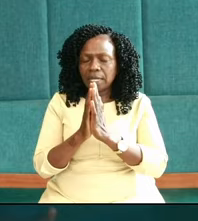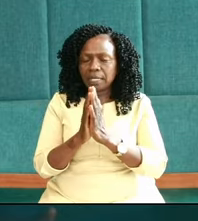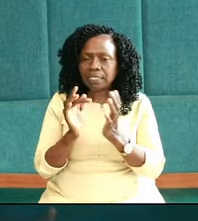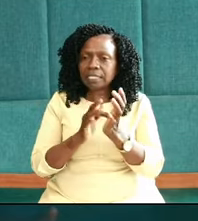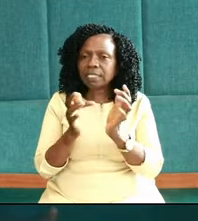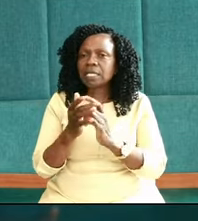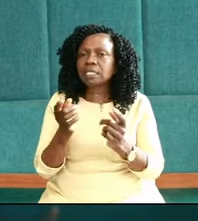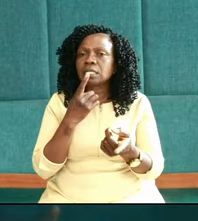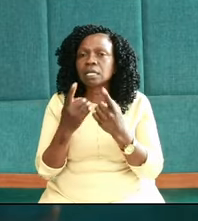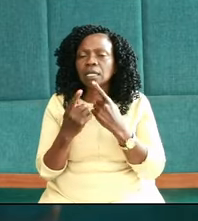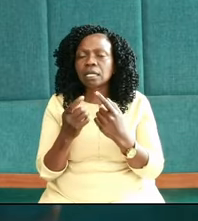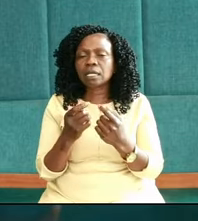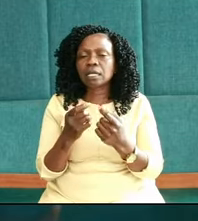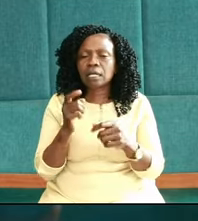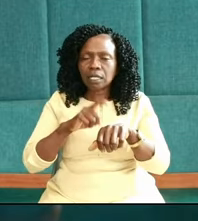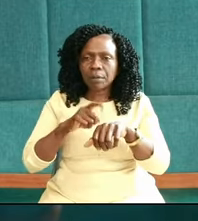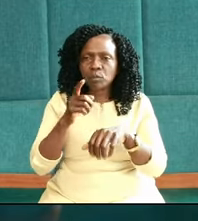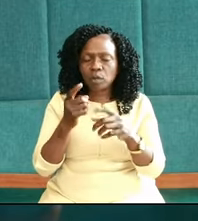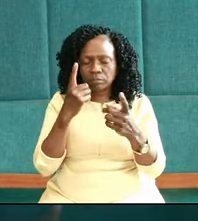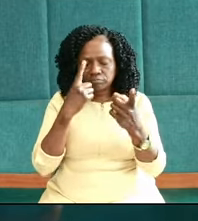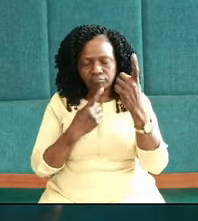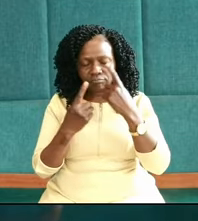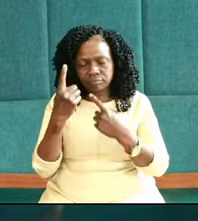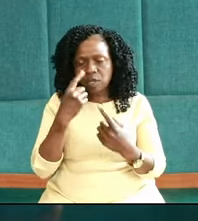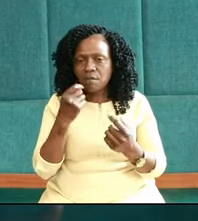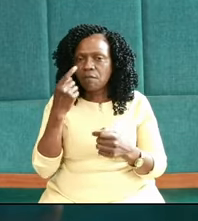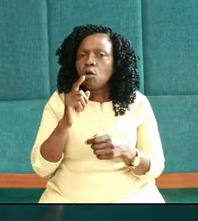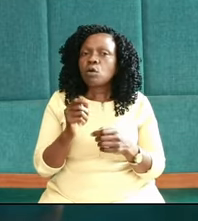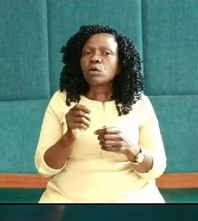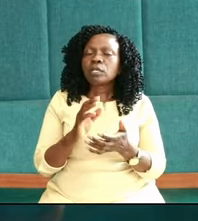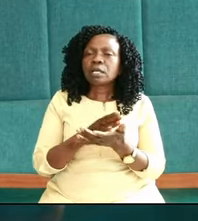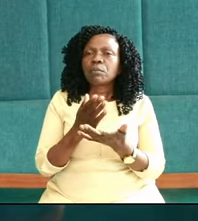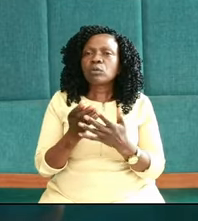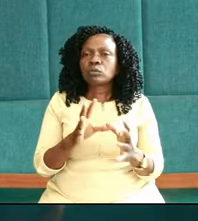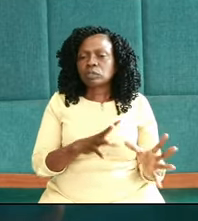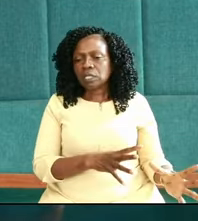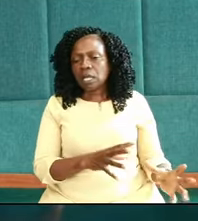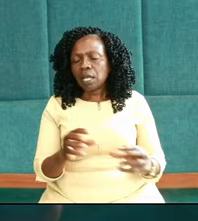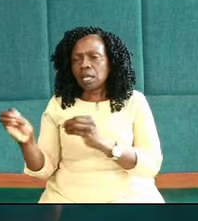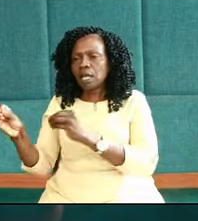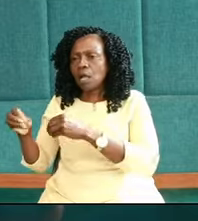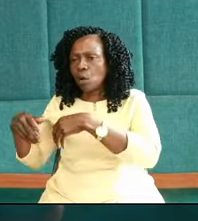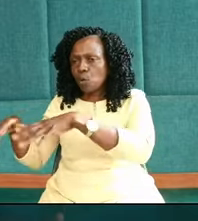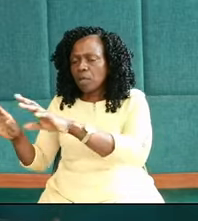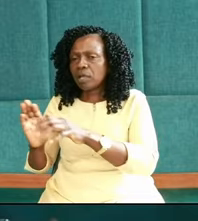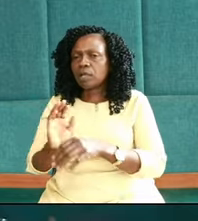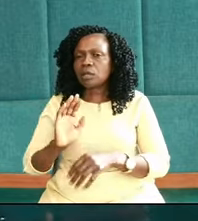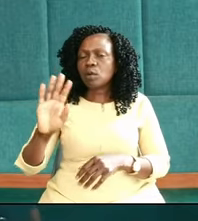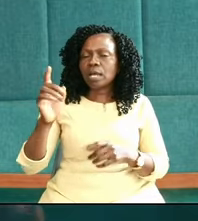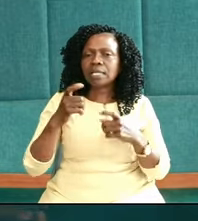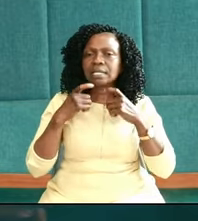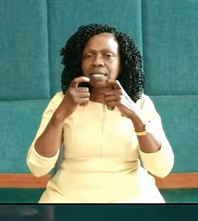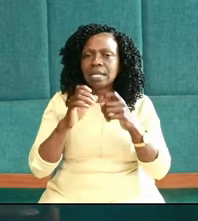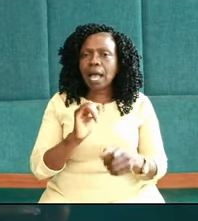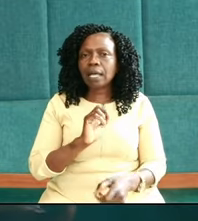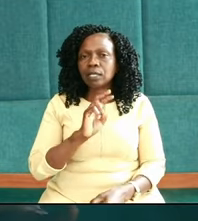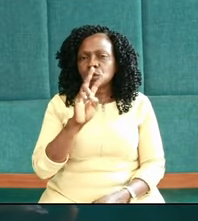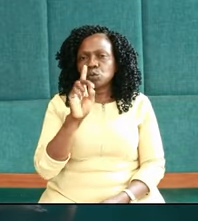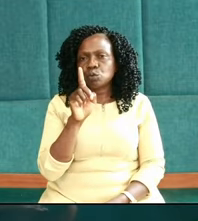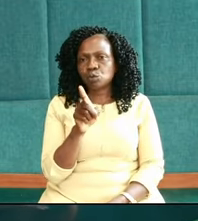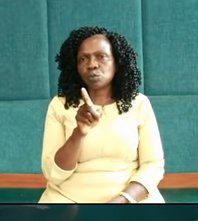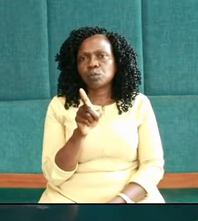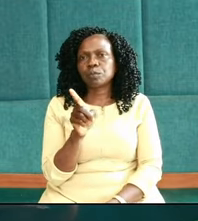are crying for someone who can take you away from your sin, I saw you.